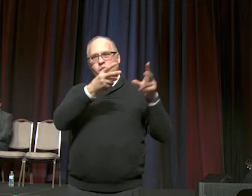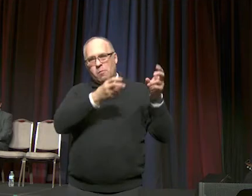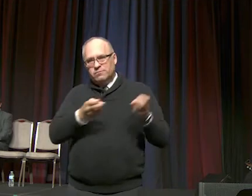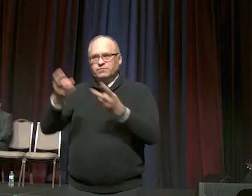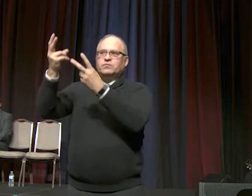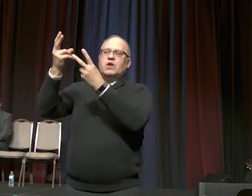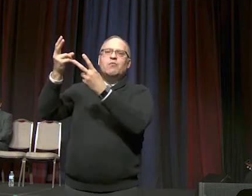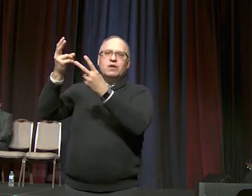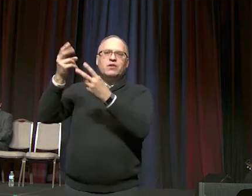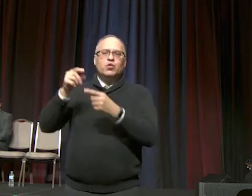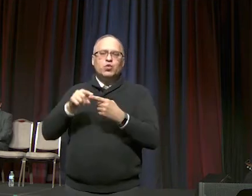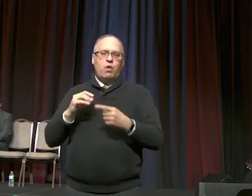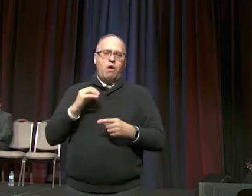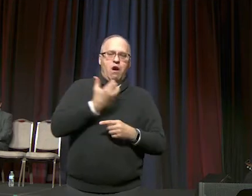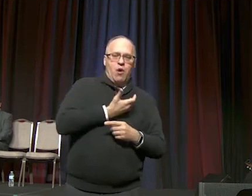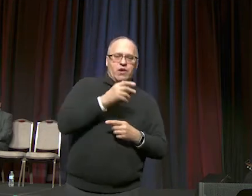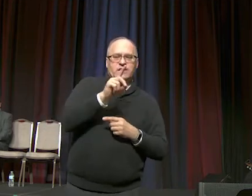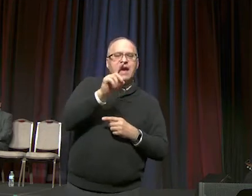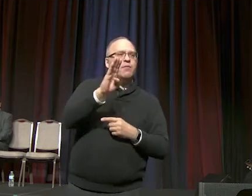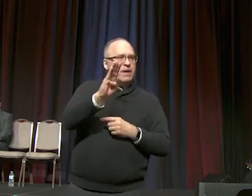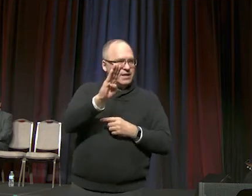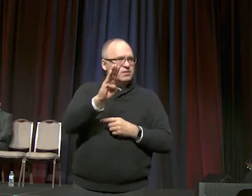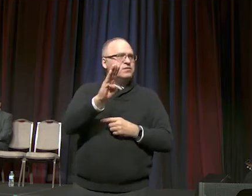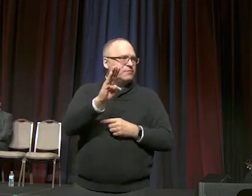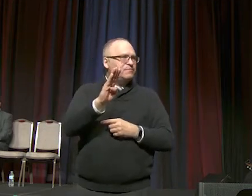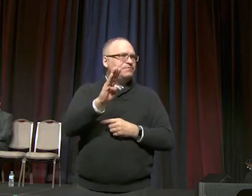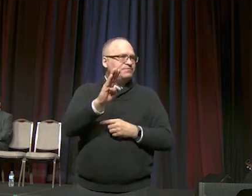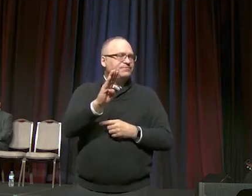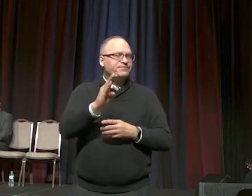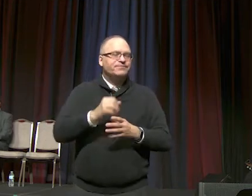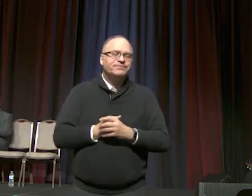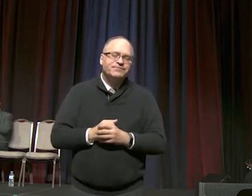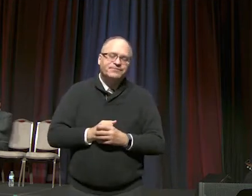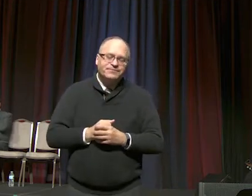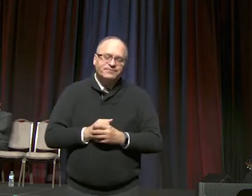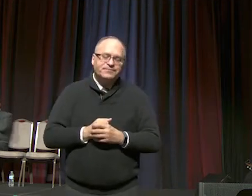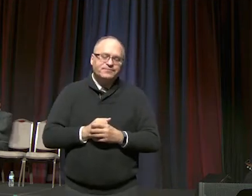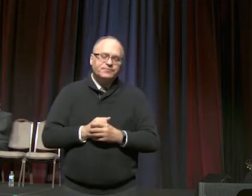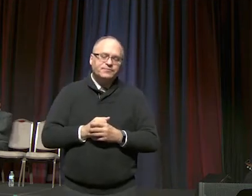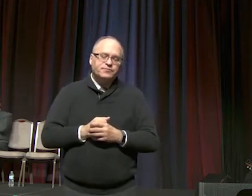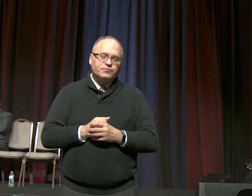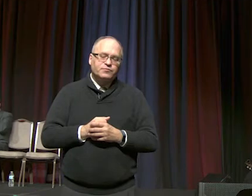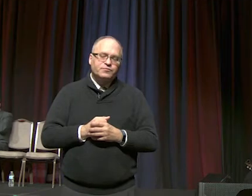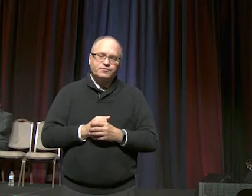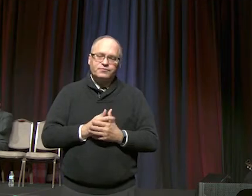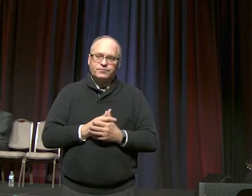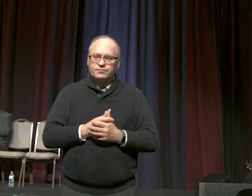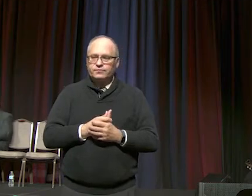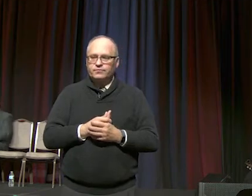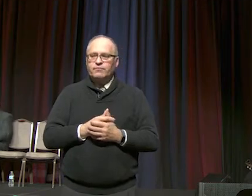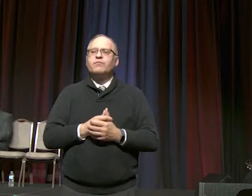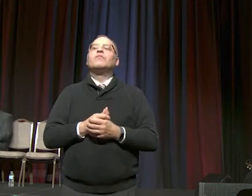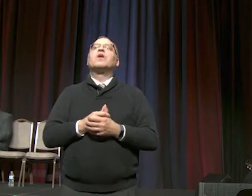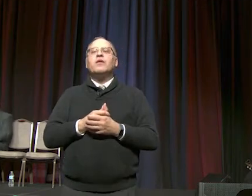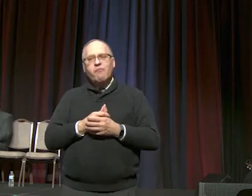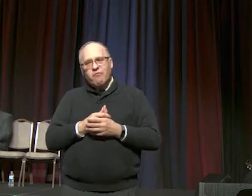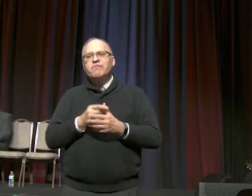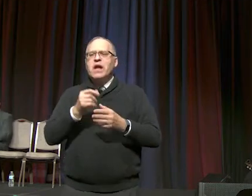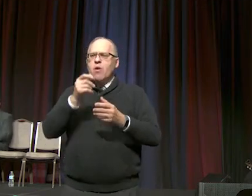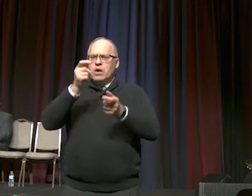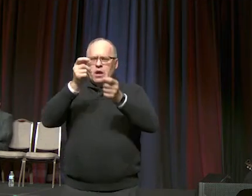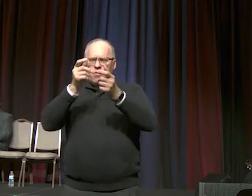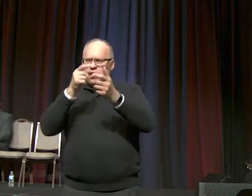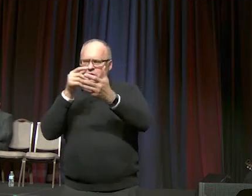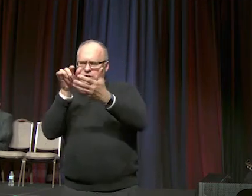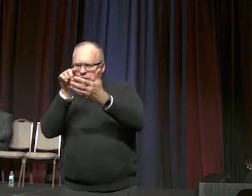which is our database for all of those. They were put into the committee that most closely